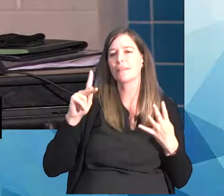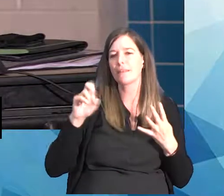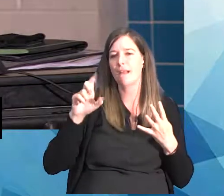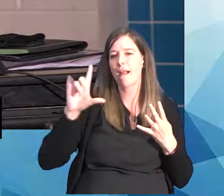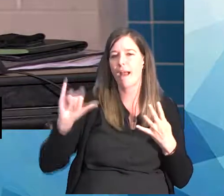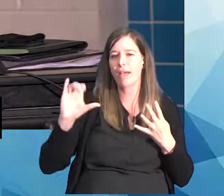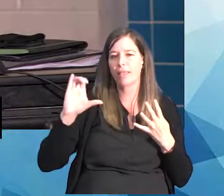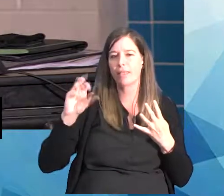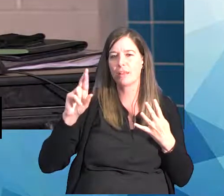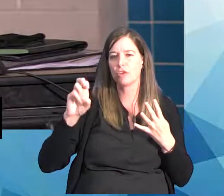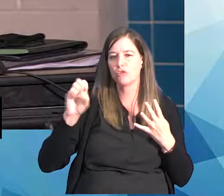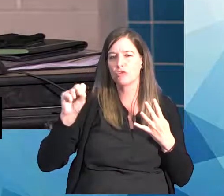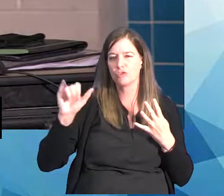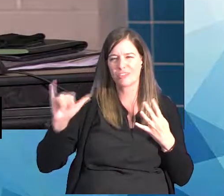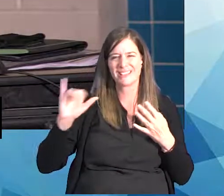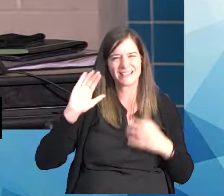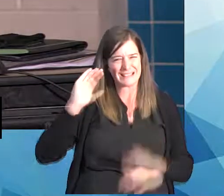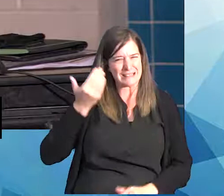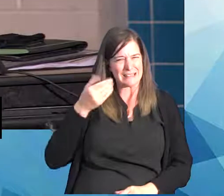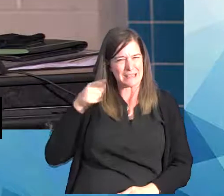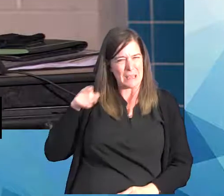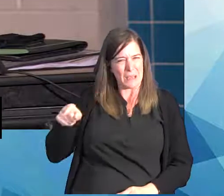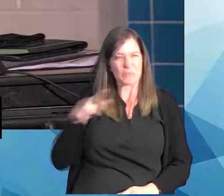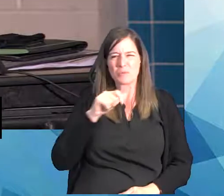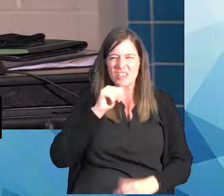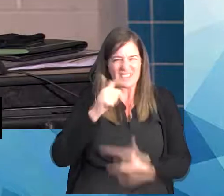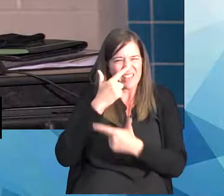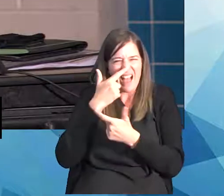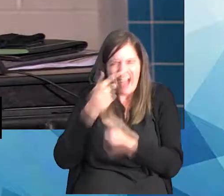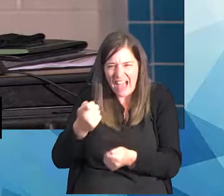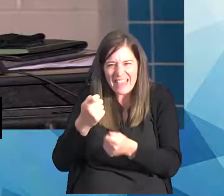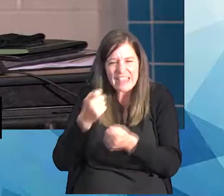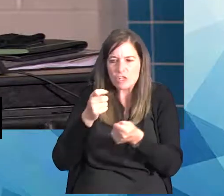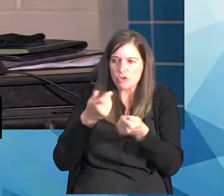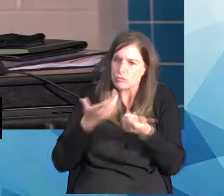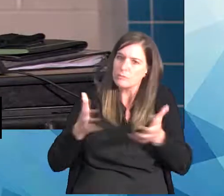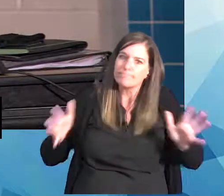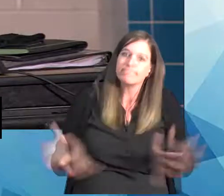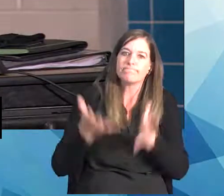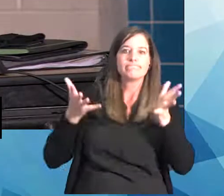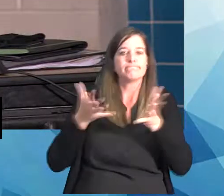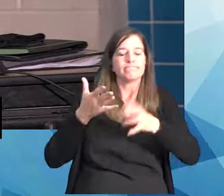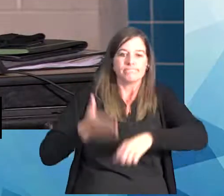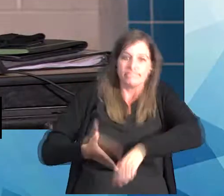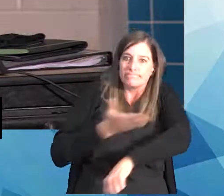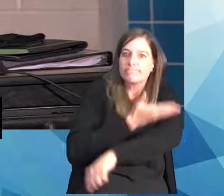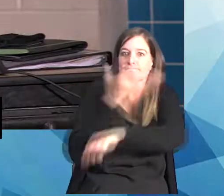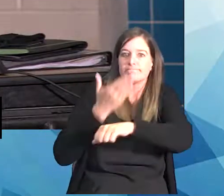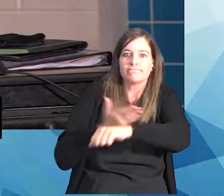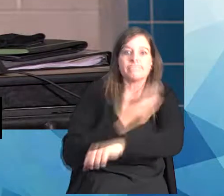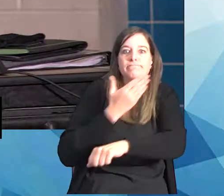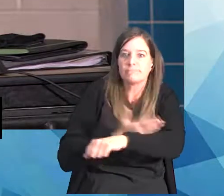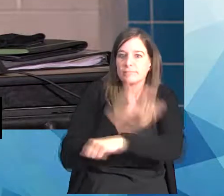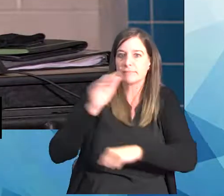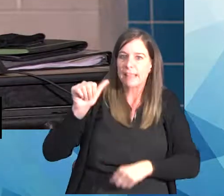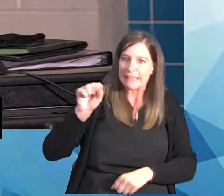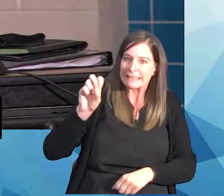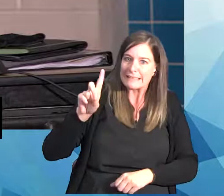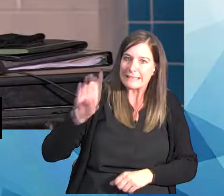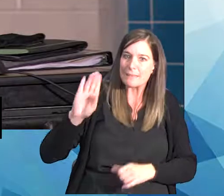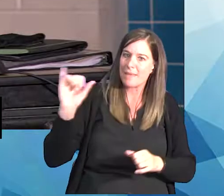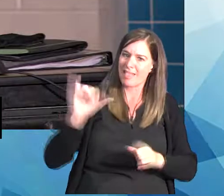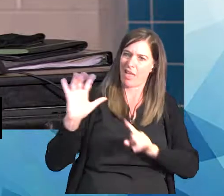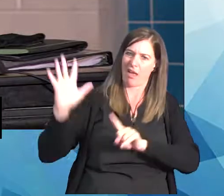she is uninterested in pushing to make her school the hub it has been for the deaf and blind communities in the past? As